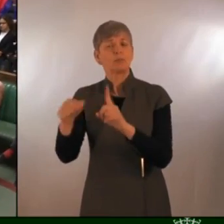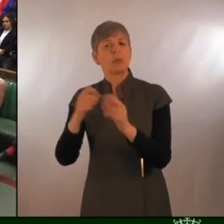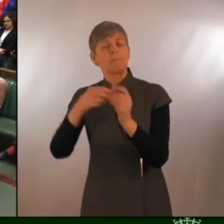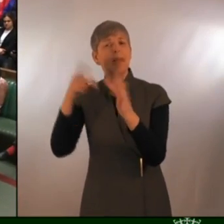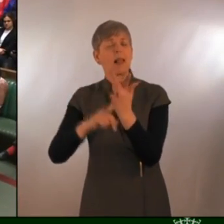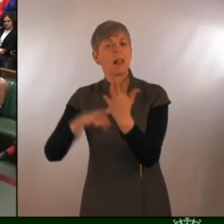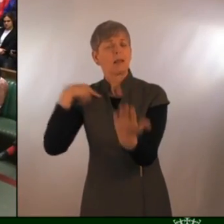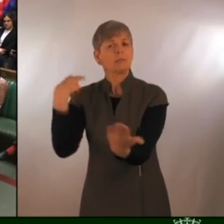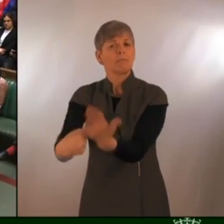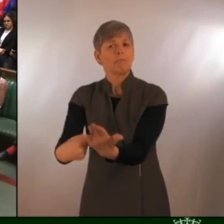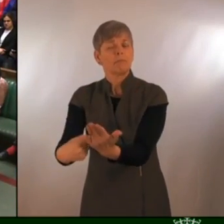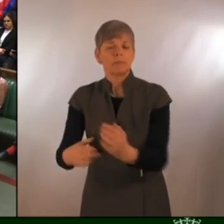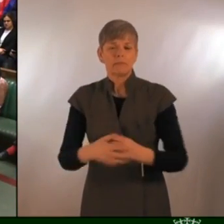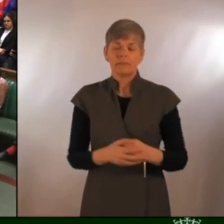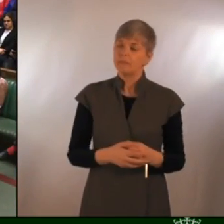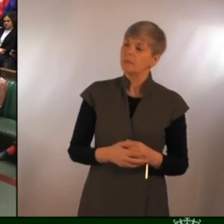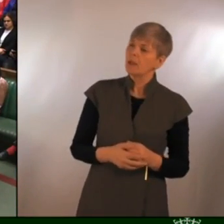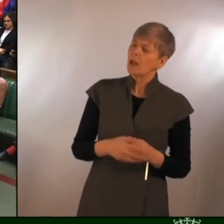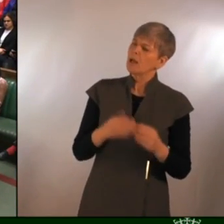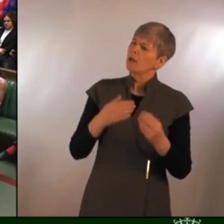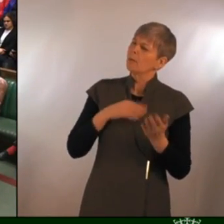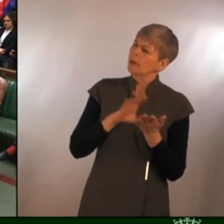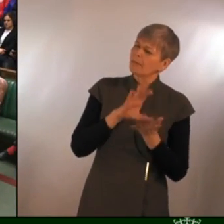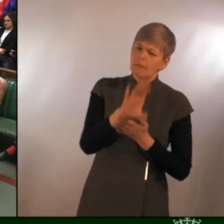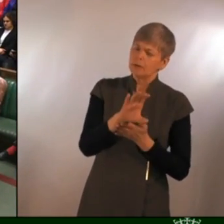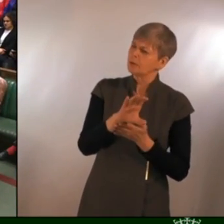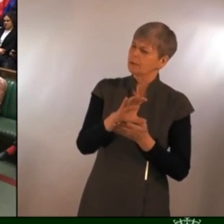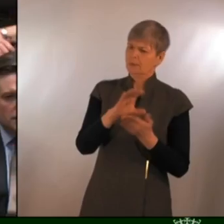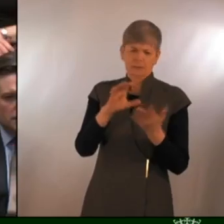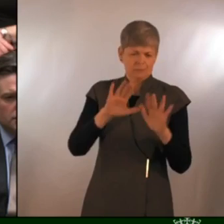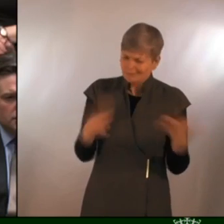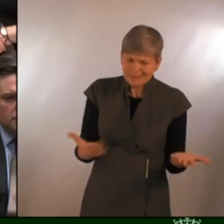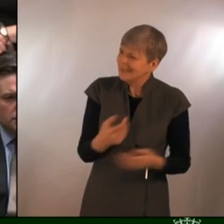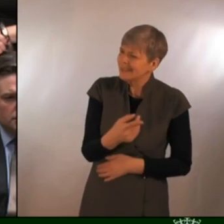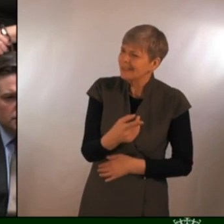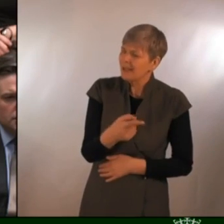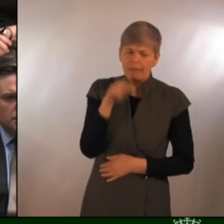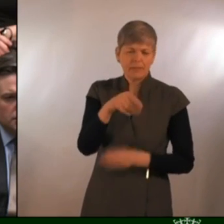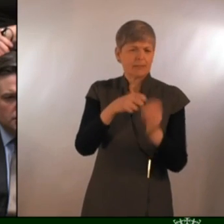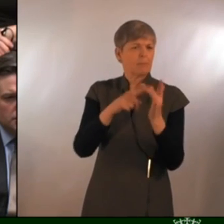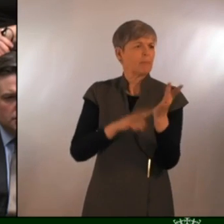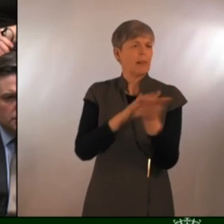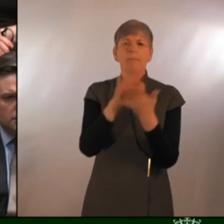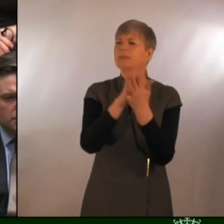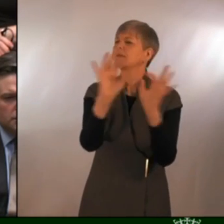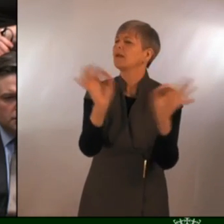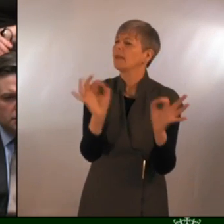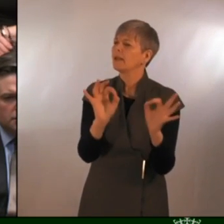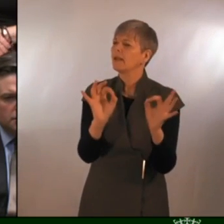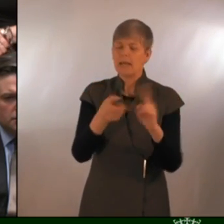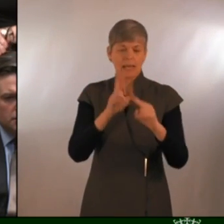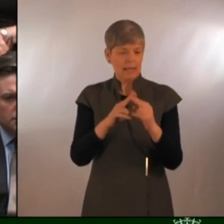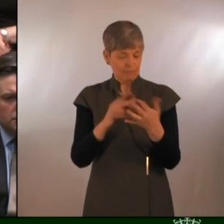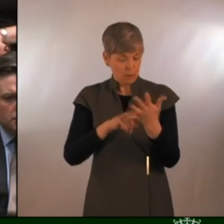Without funding, the domestic abuse bill will simply be a piece of paper. There has to be funding to ensure that those who are victims